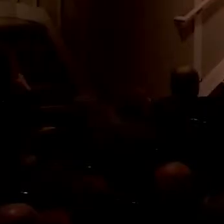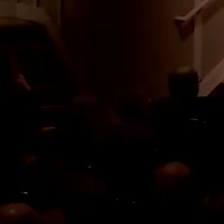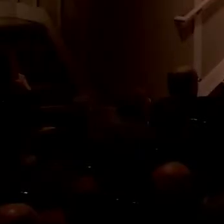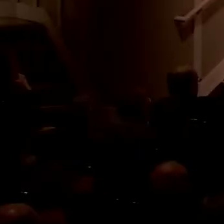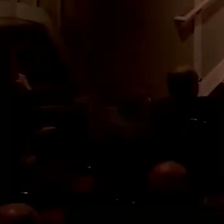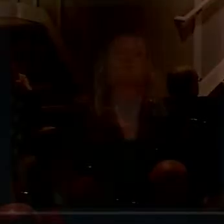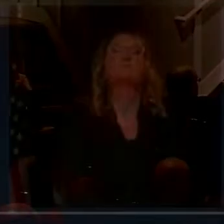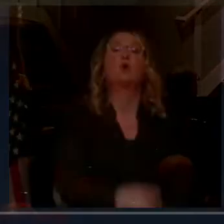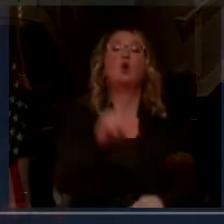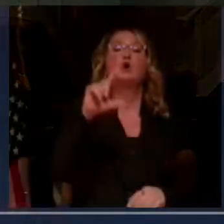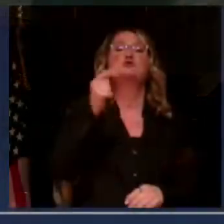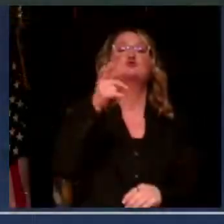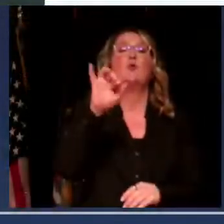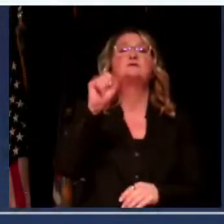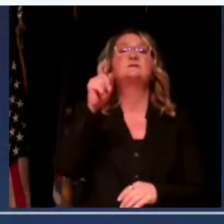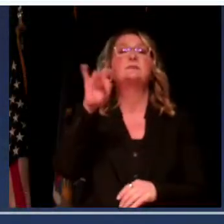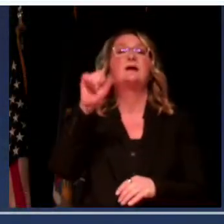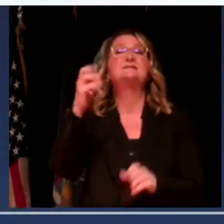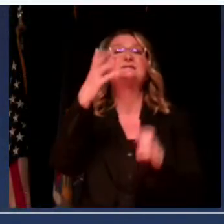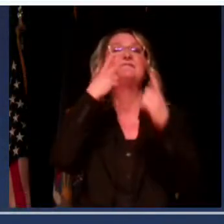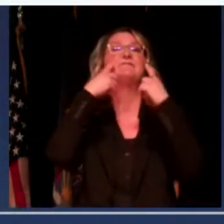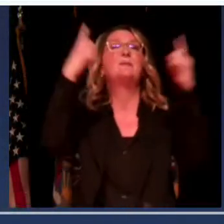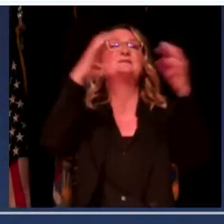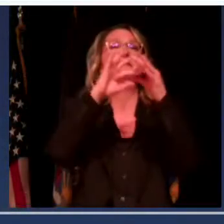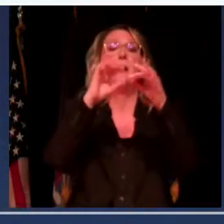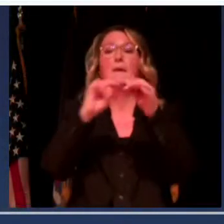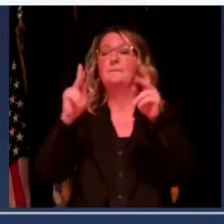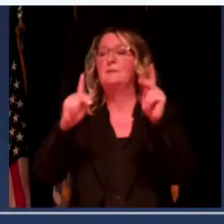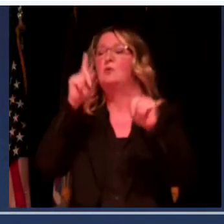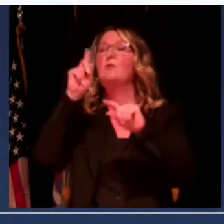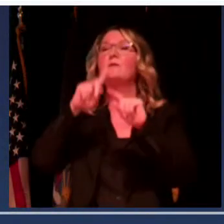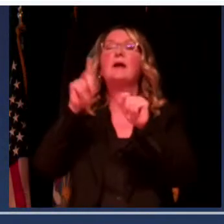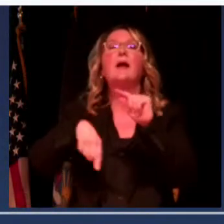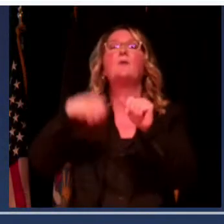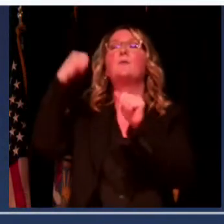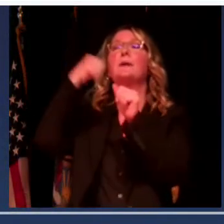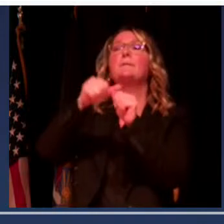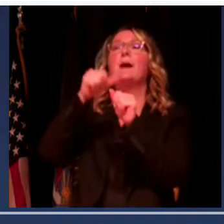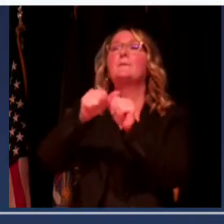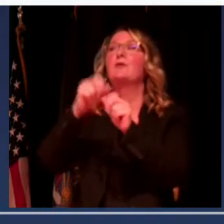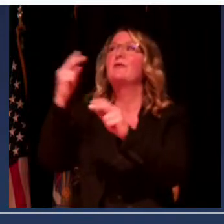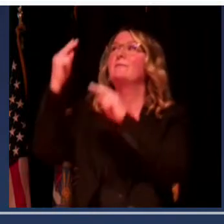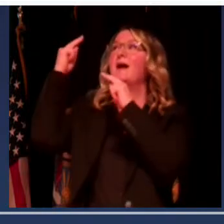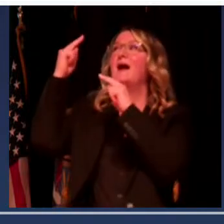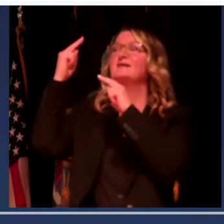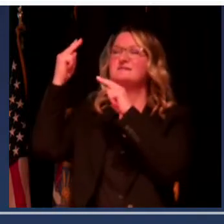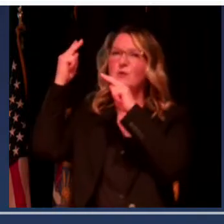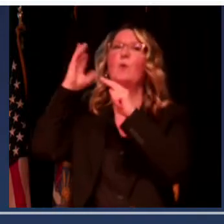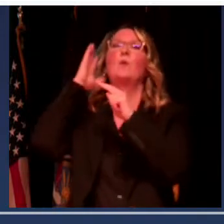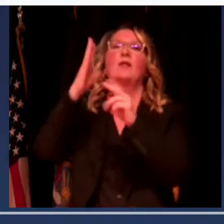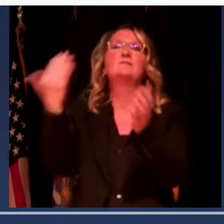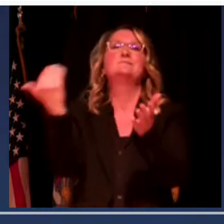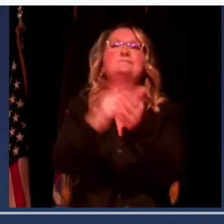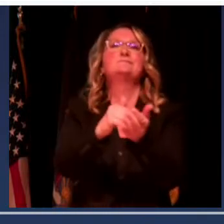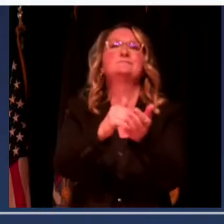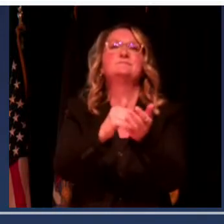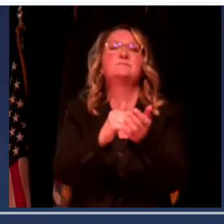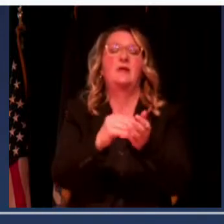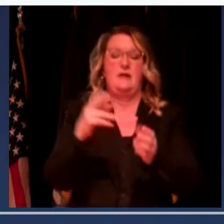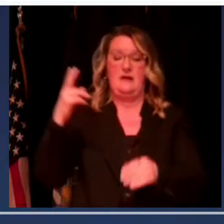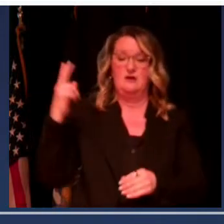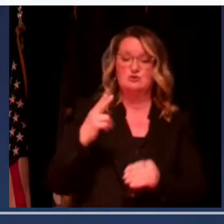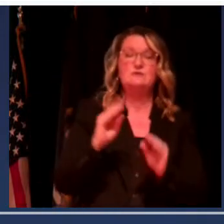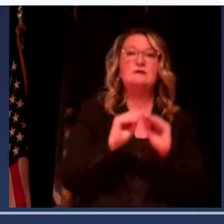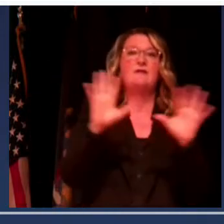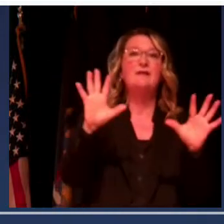George Santayana famously said, "Those who cannot remember the past are condemned to repeat it." History is clear regarding tariffs